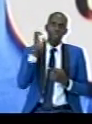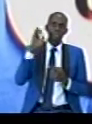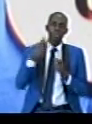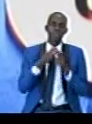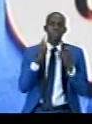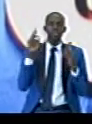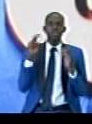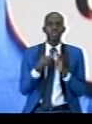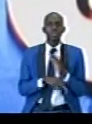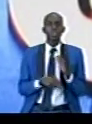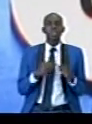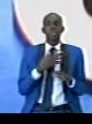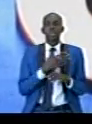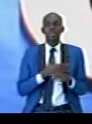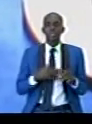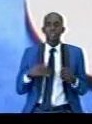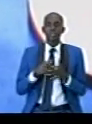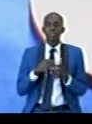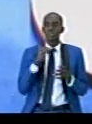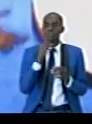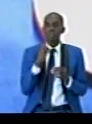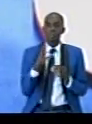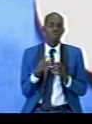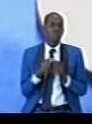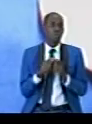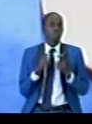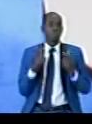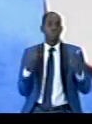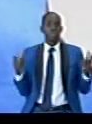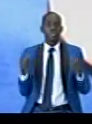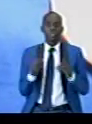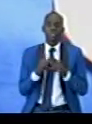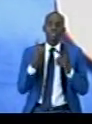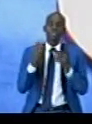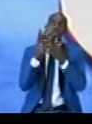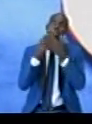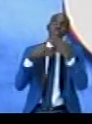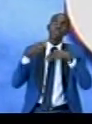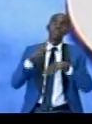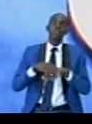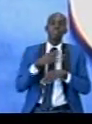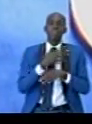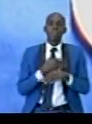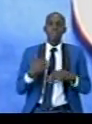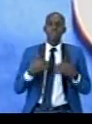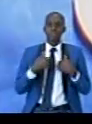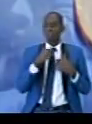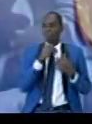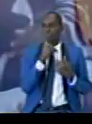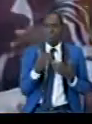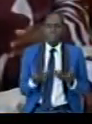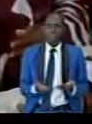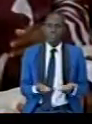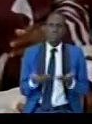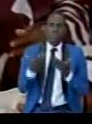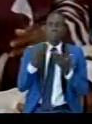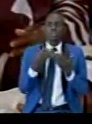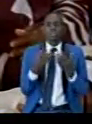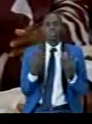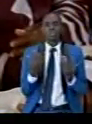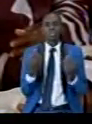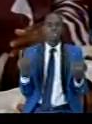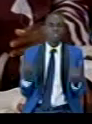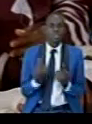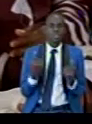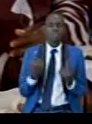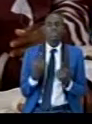so vast like the heavens. And we have not exhausted seeing and seeking the glory